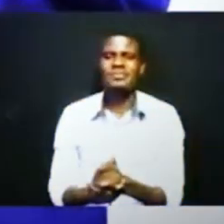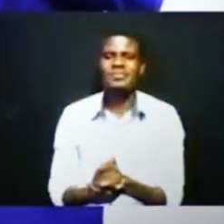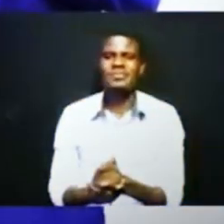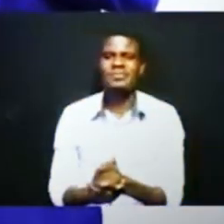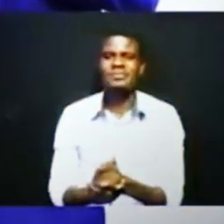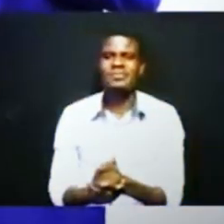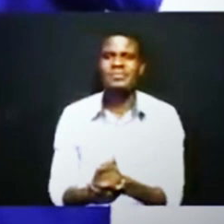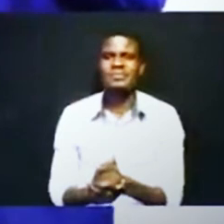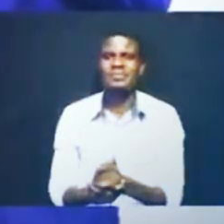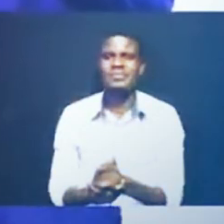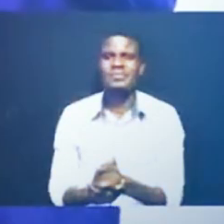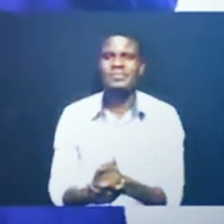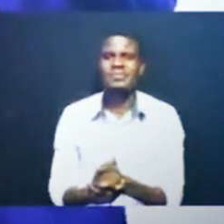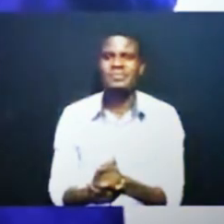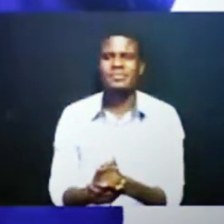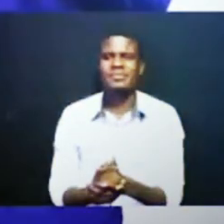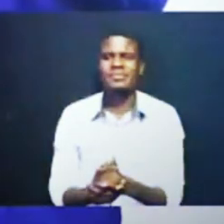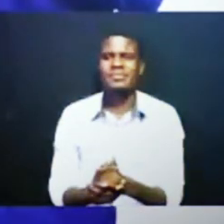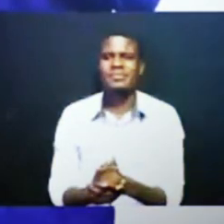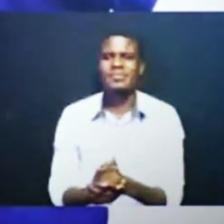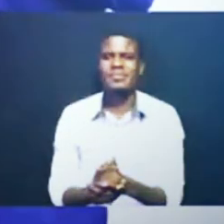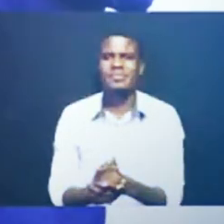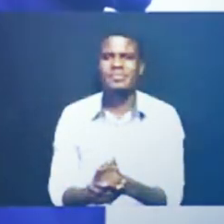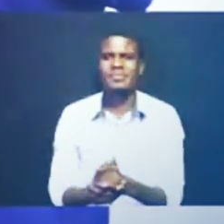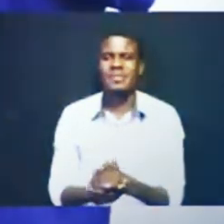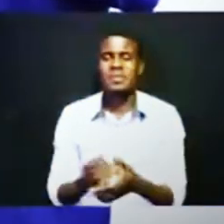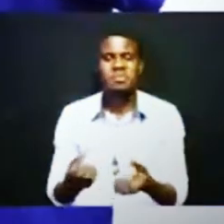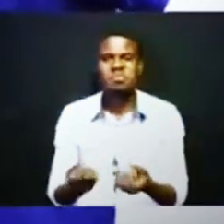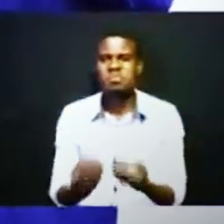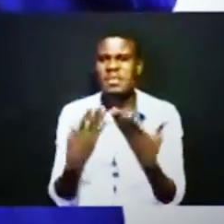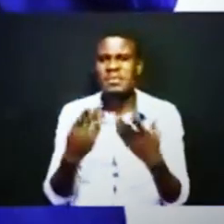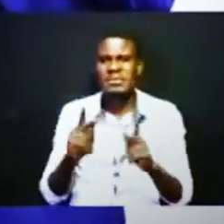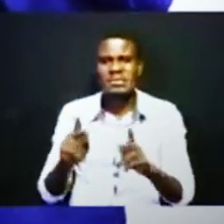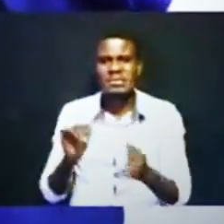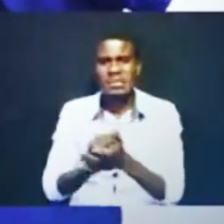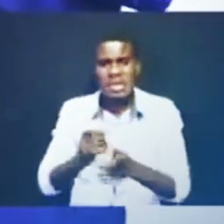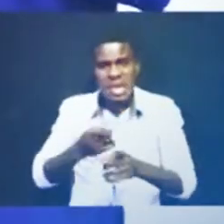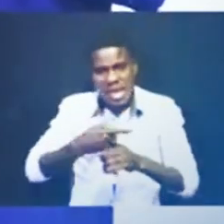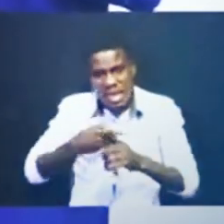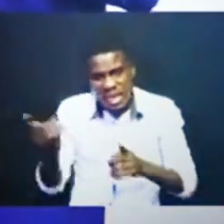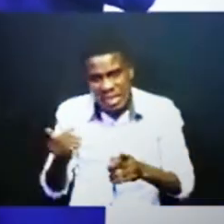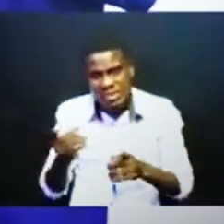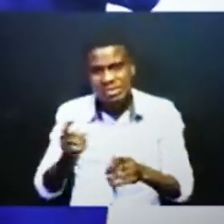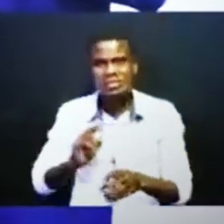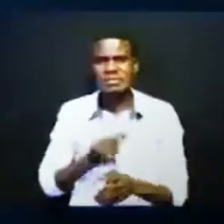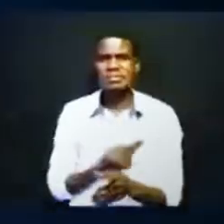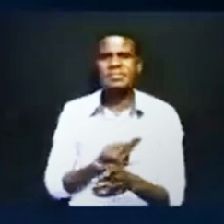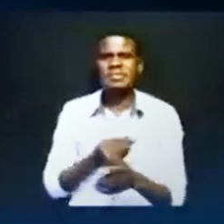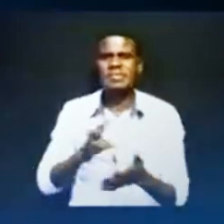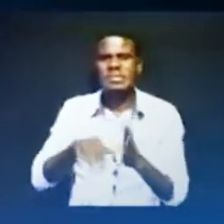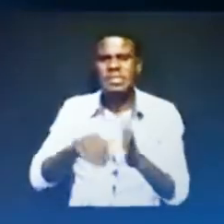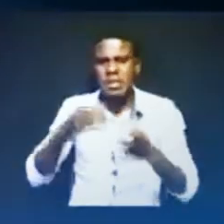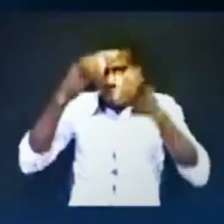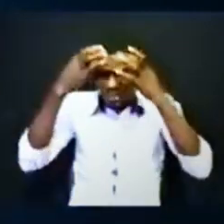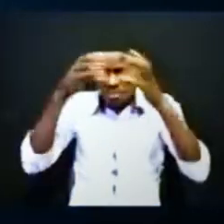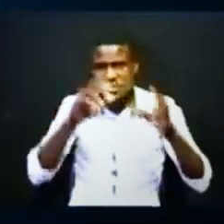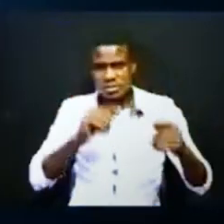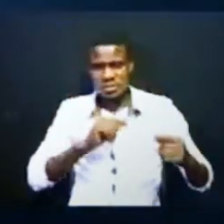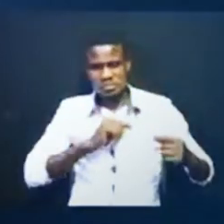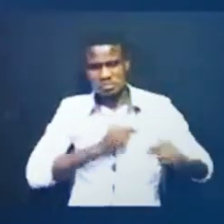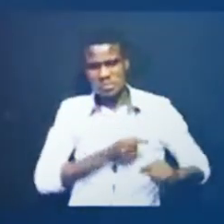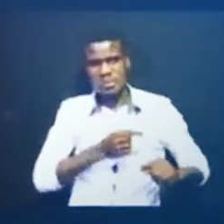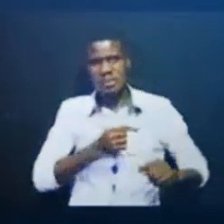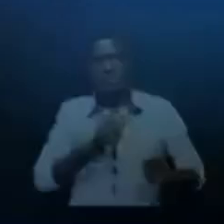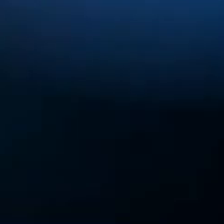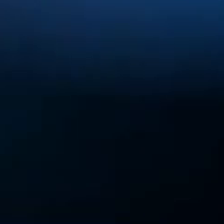many of the things in life that afflicts injury, grief and pain stem from the fact